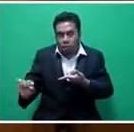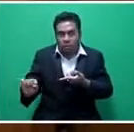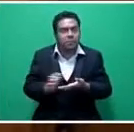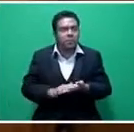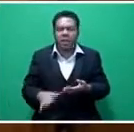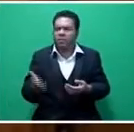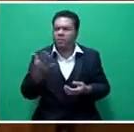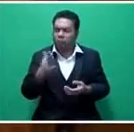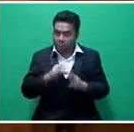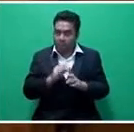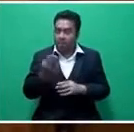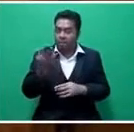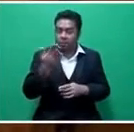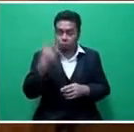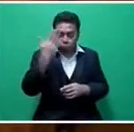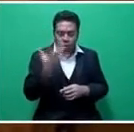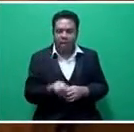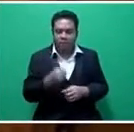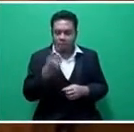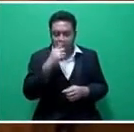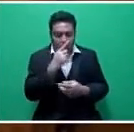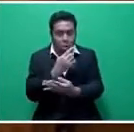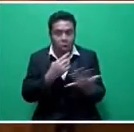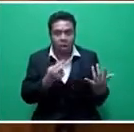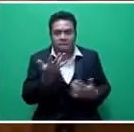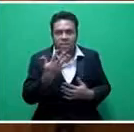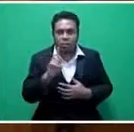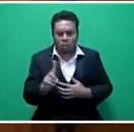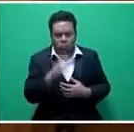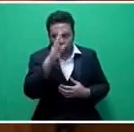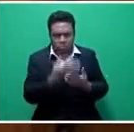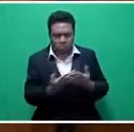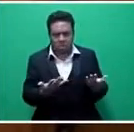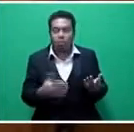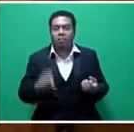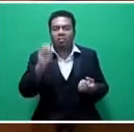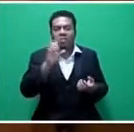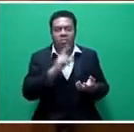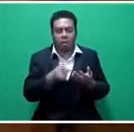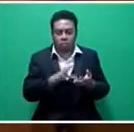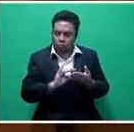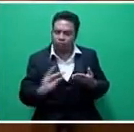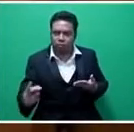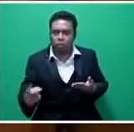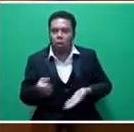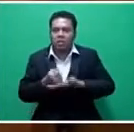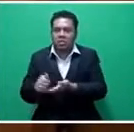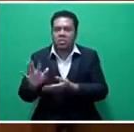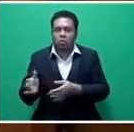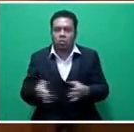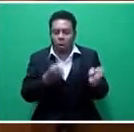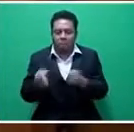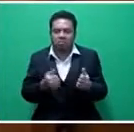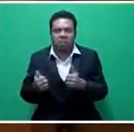of 51 students, 200, we give them additional base grant of $10,000 to assist them with the operations.